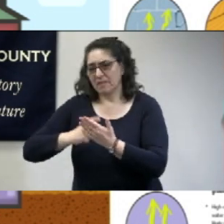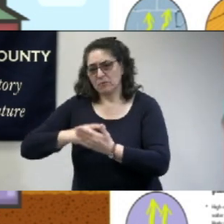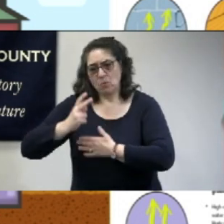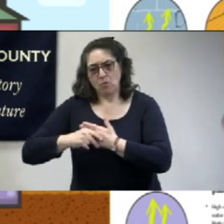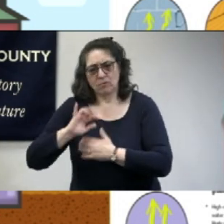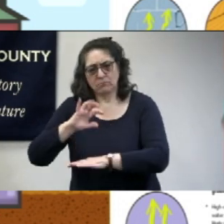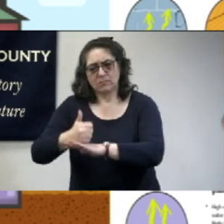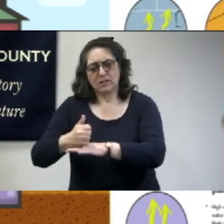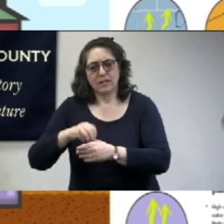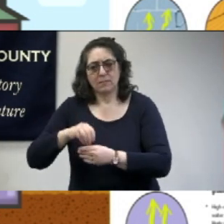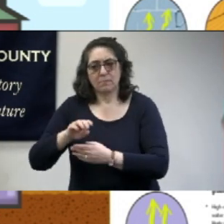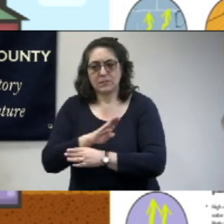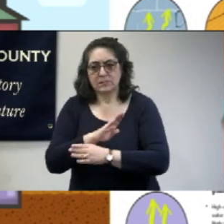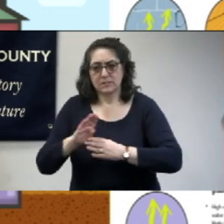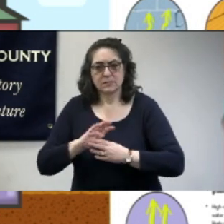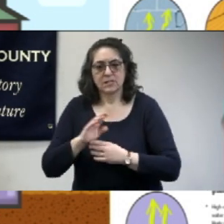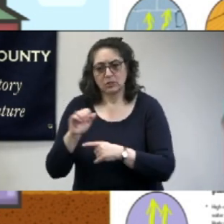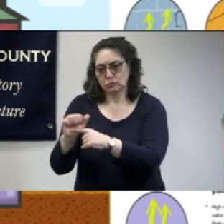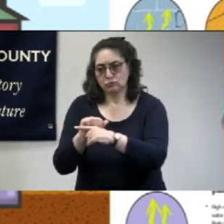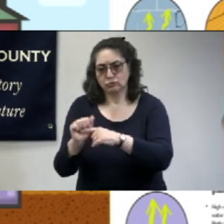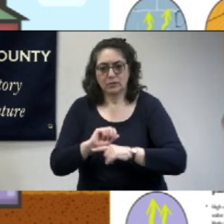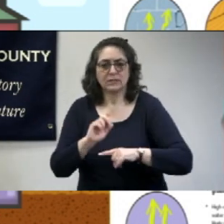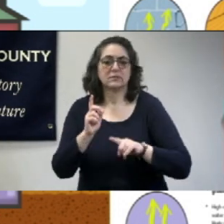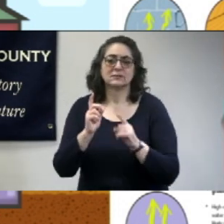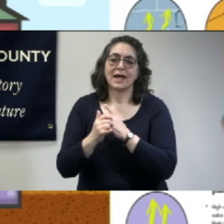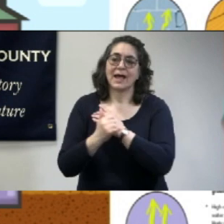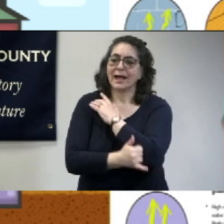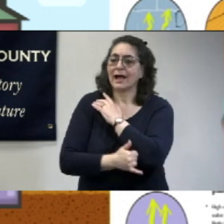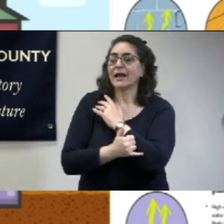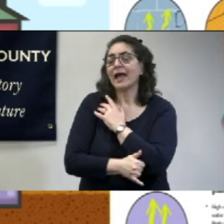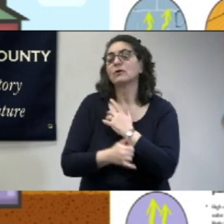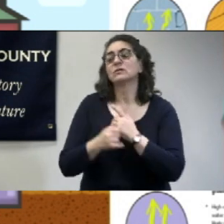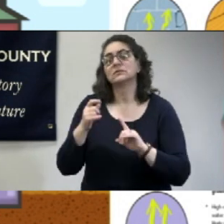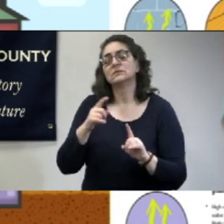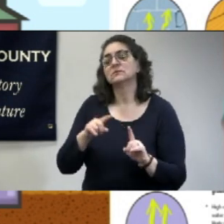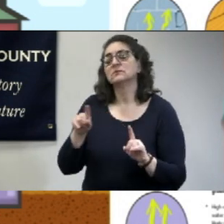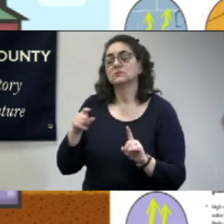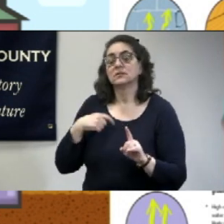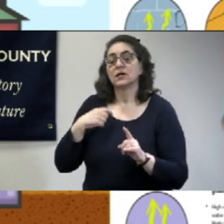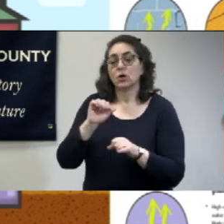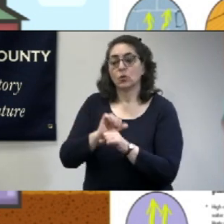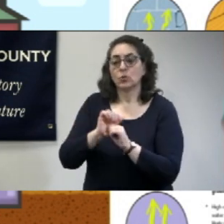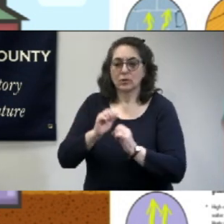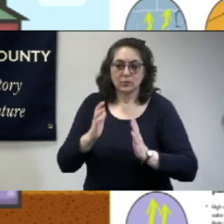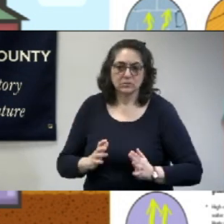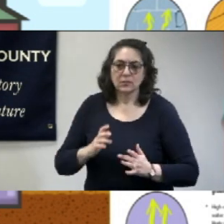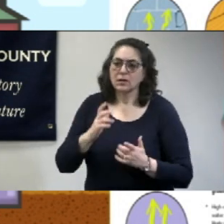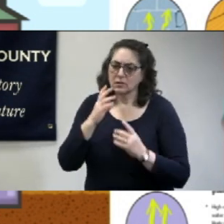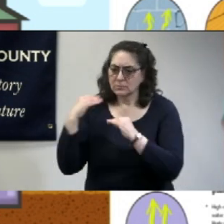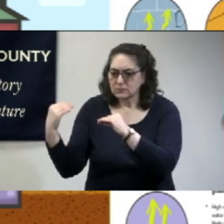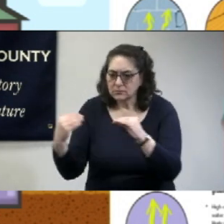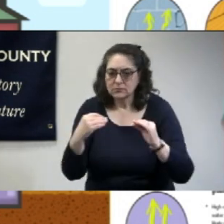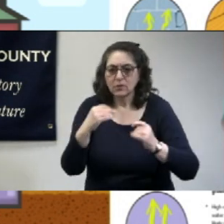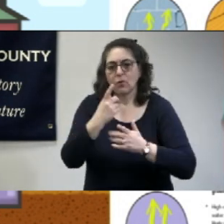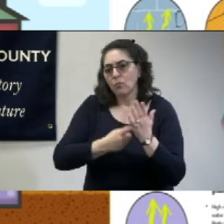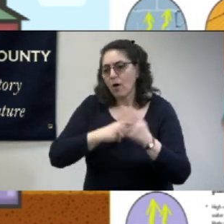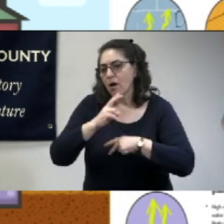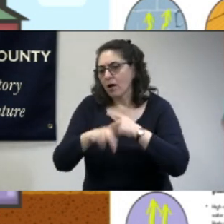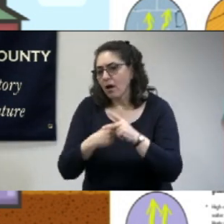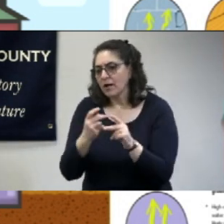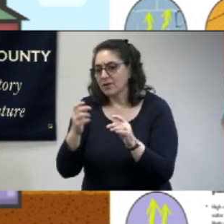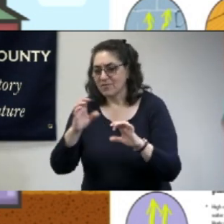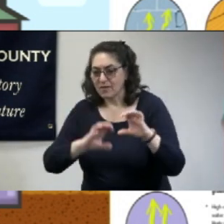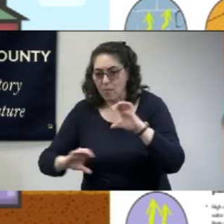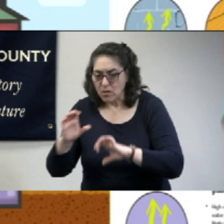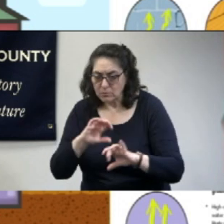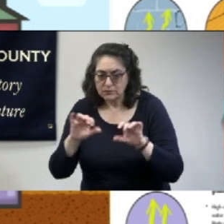also trains county employees regarding the right to know what kind of chemicals they're exposed to in the community. And this just shows